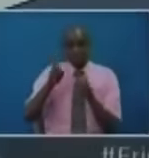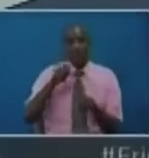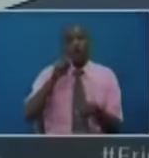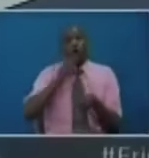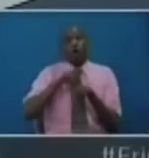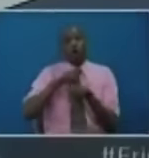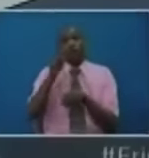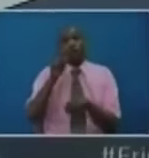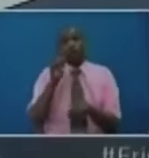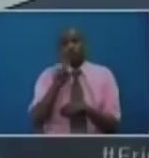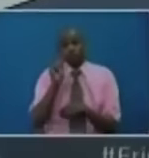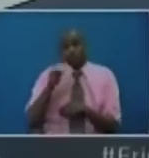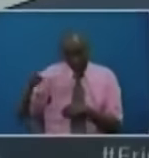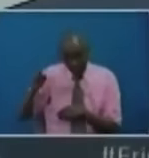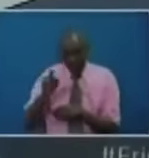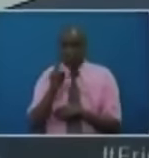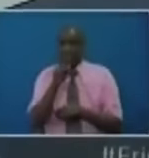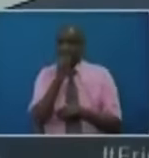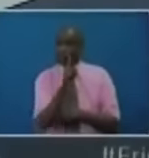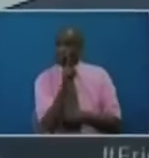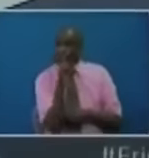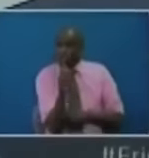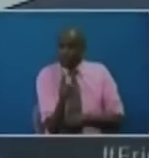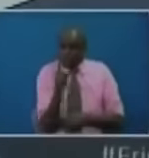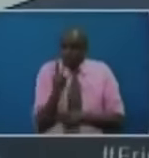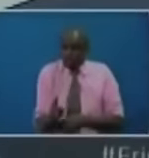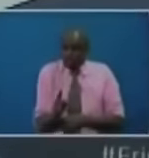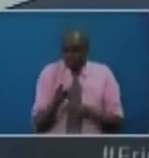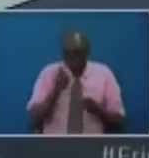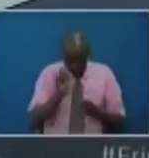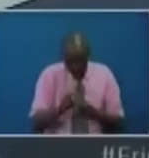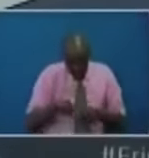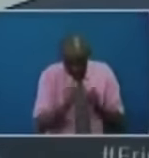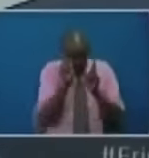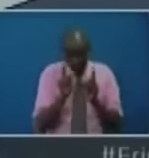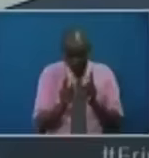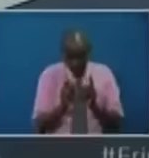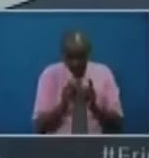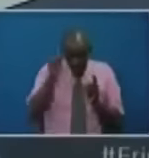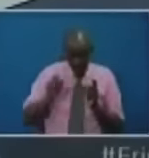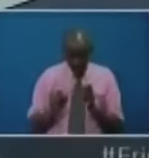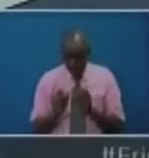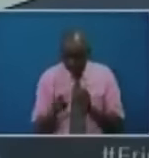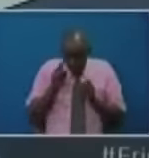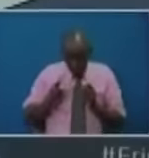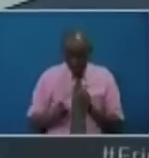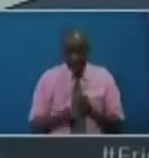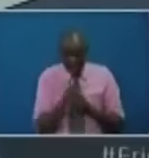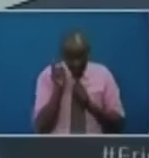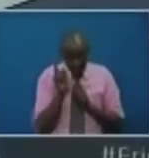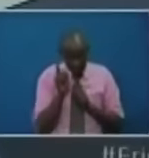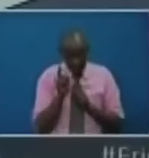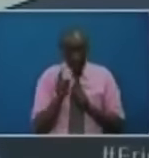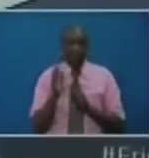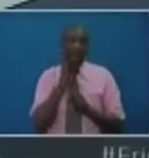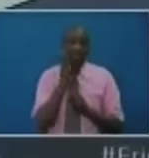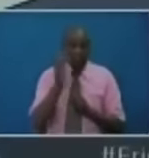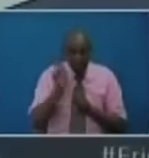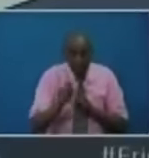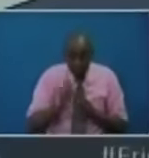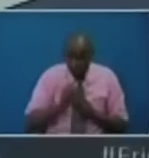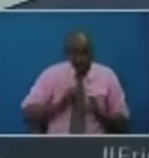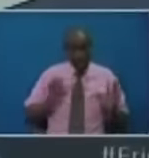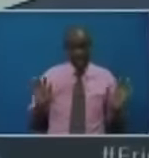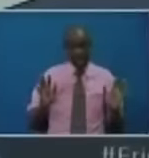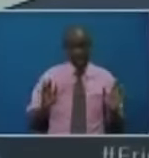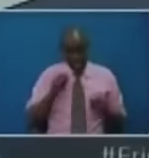them. So it was upon every chick to crack on its own. On its own. The one which